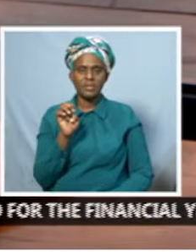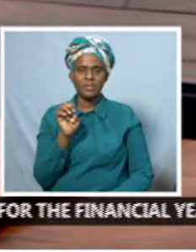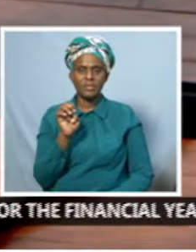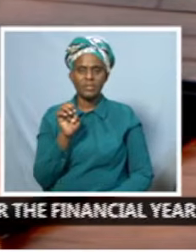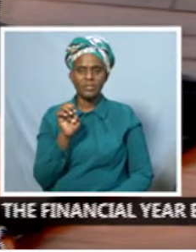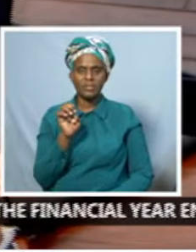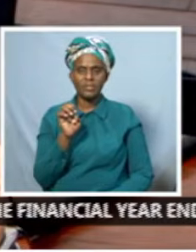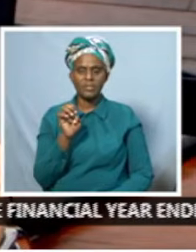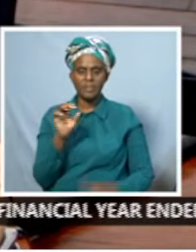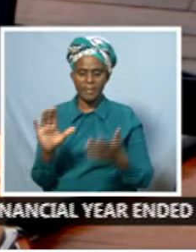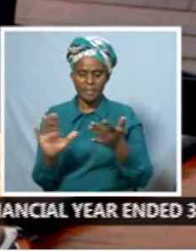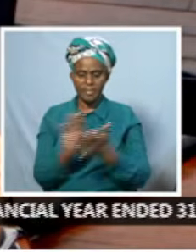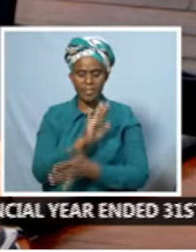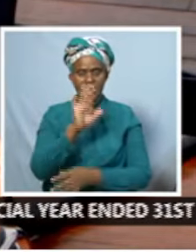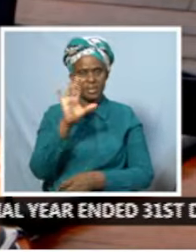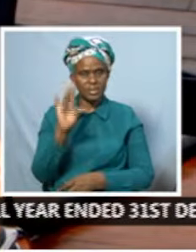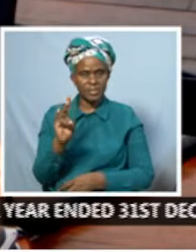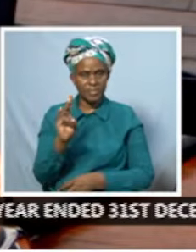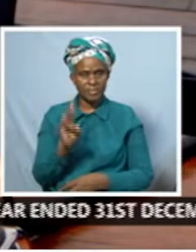on page 7.